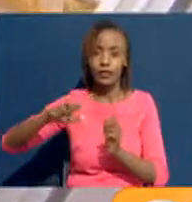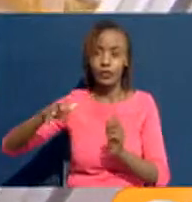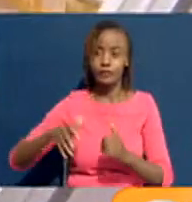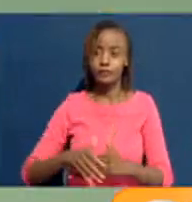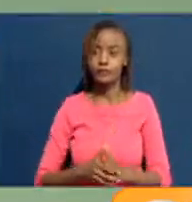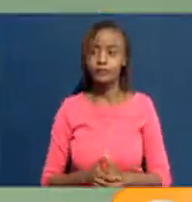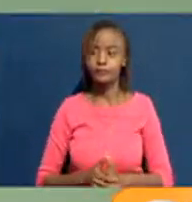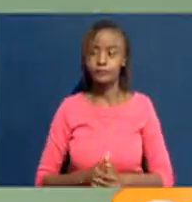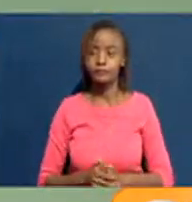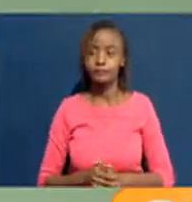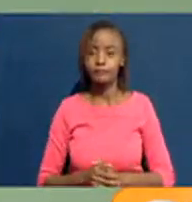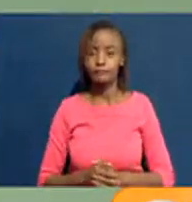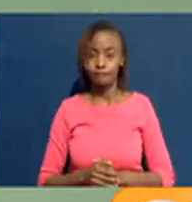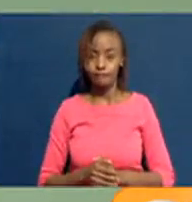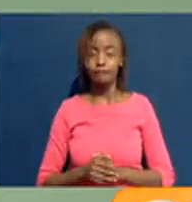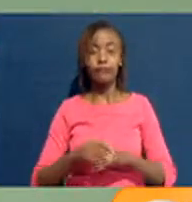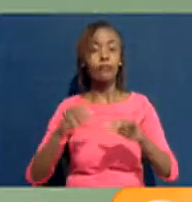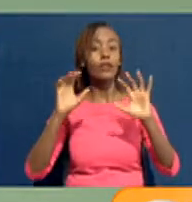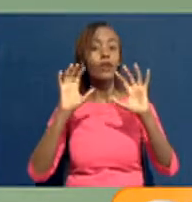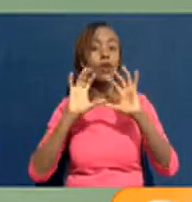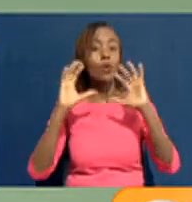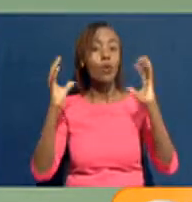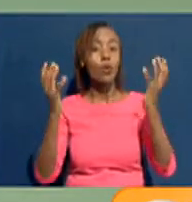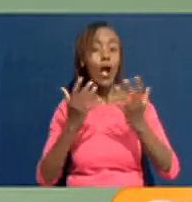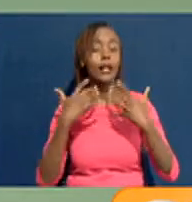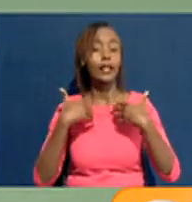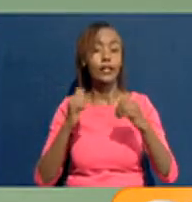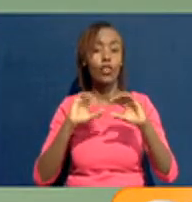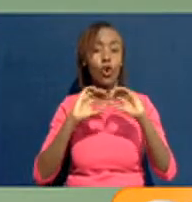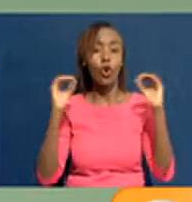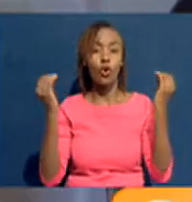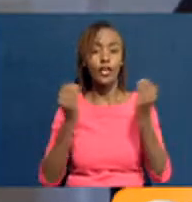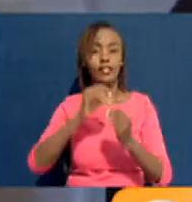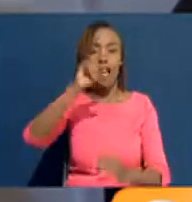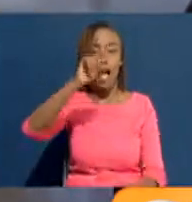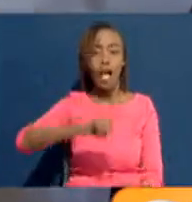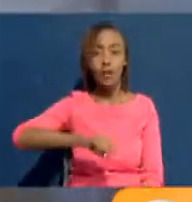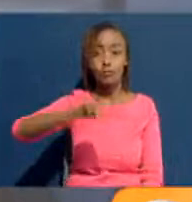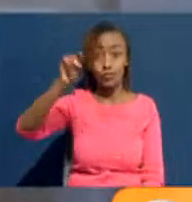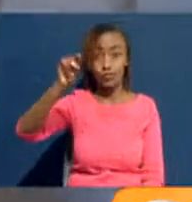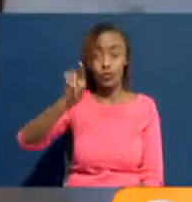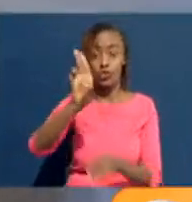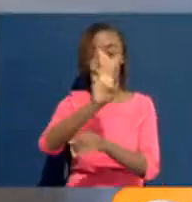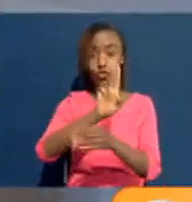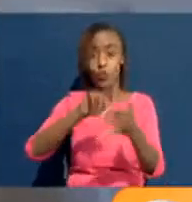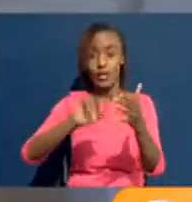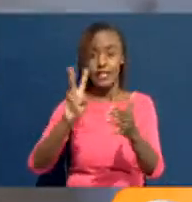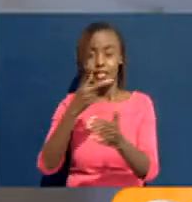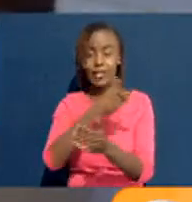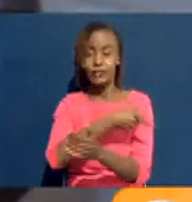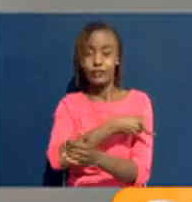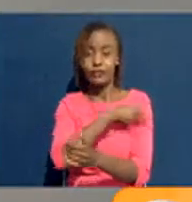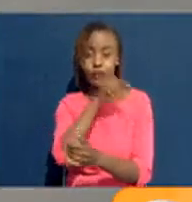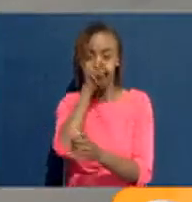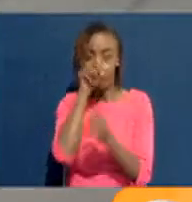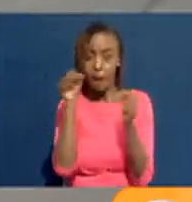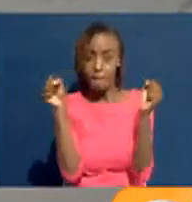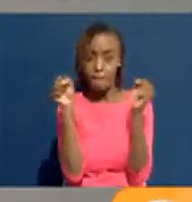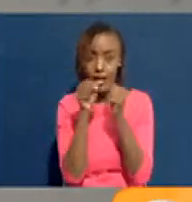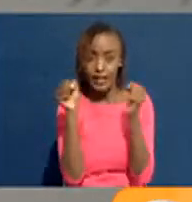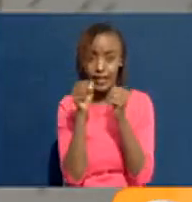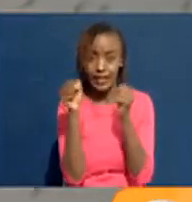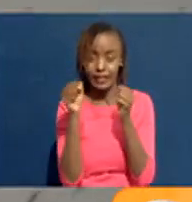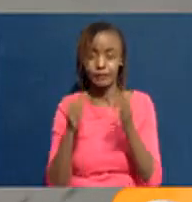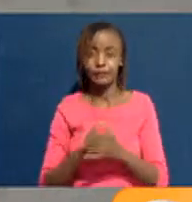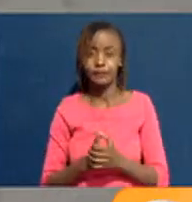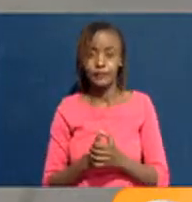The green light from the World Health Organization for the use of a second malaria vaccine adds to the globe's anti-malarial